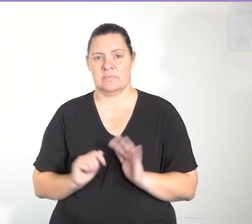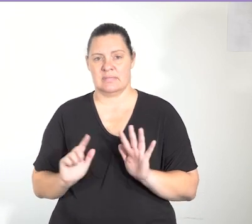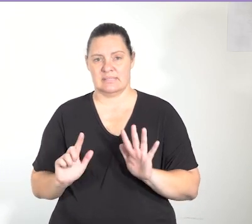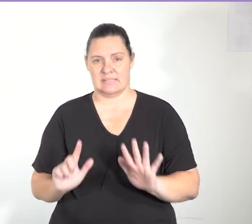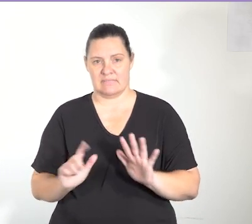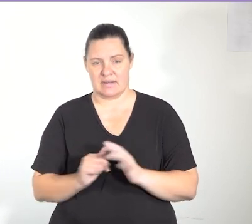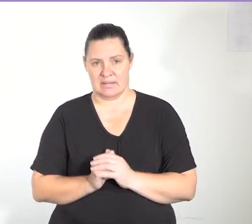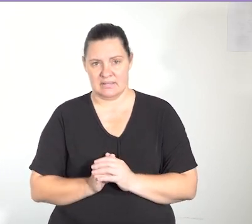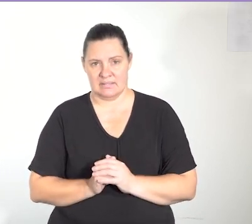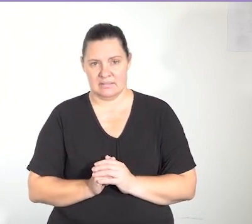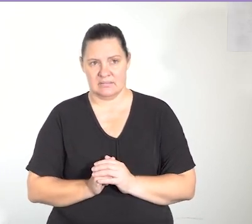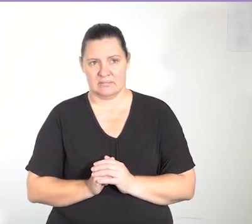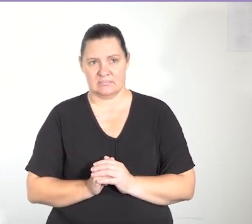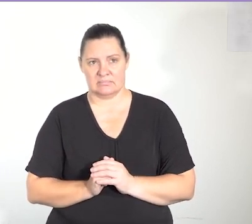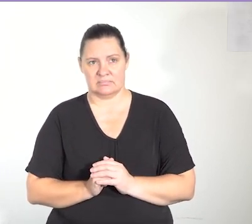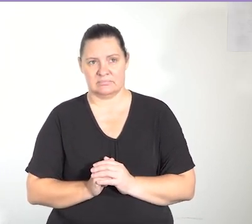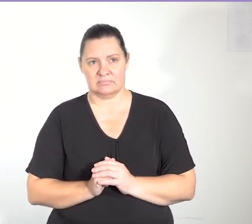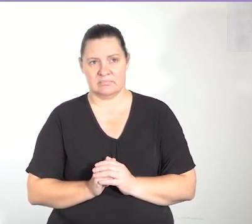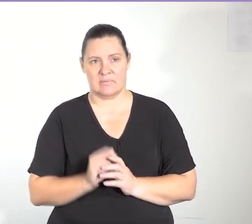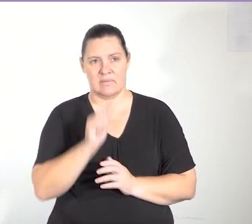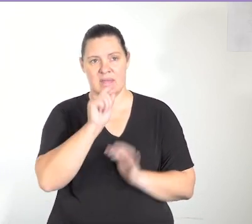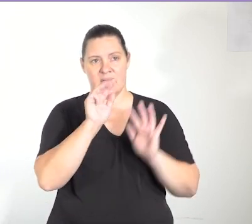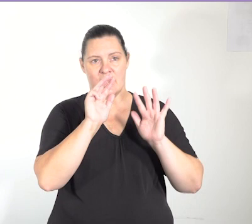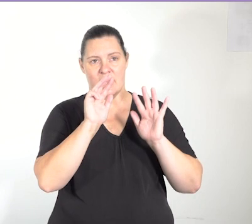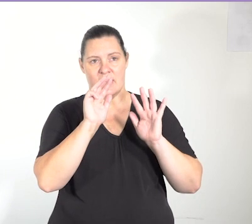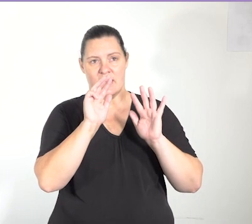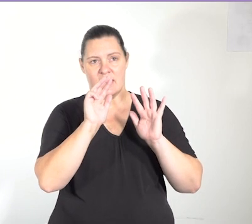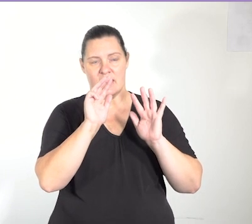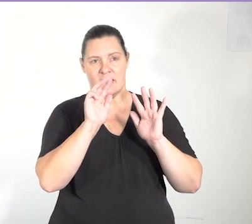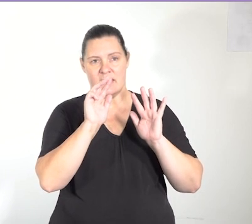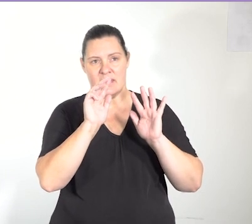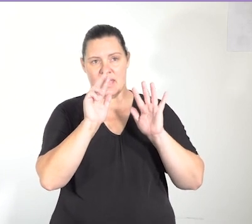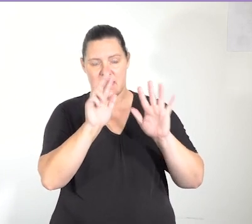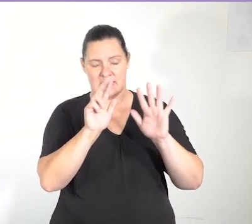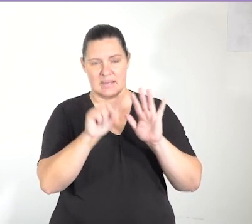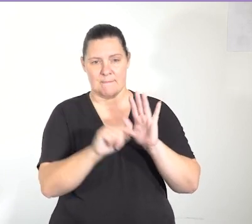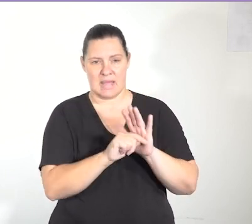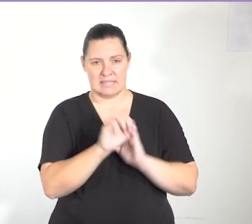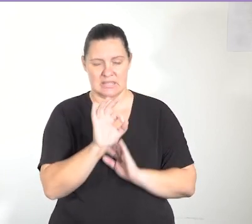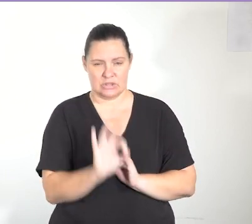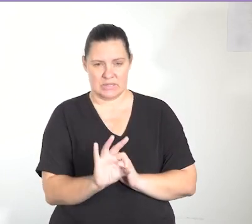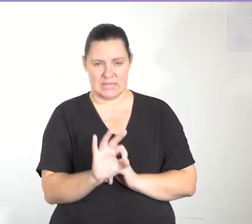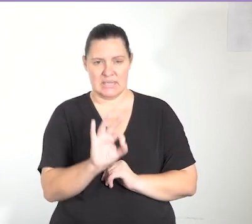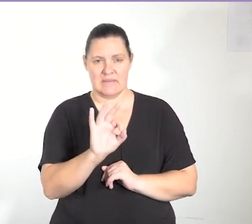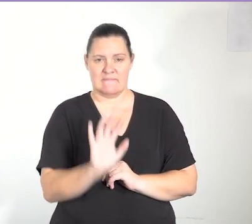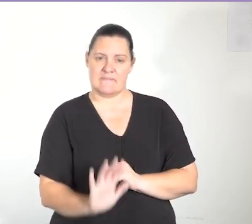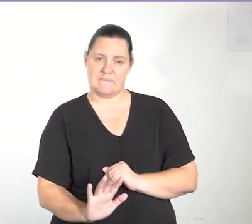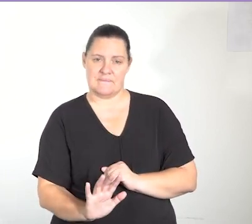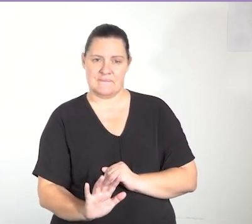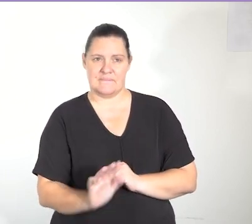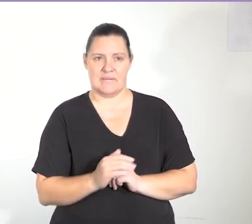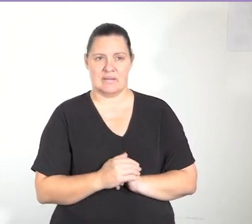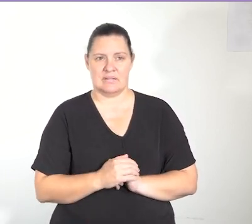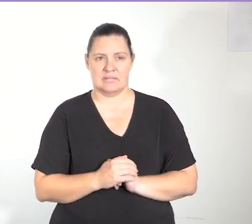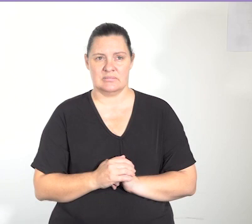leaves us with 7 ones. Then we have 8 tens minus 3 tens, and that gives